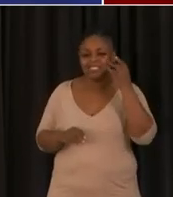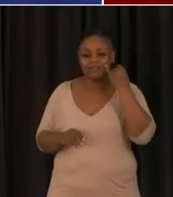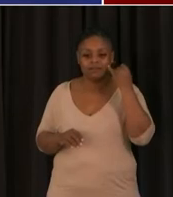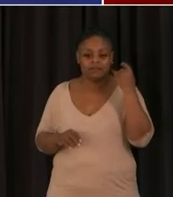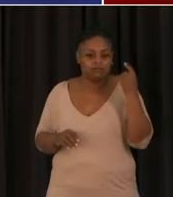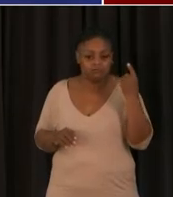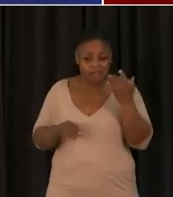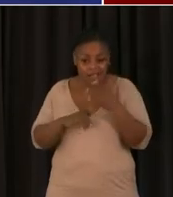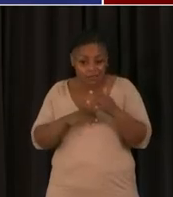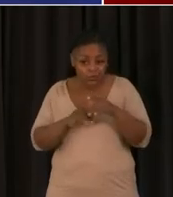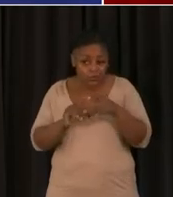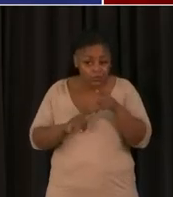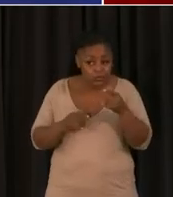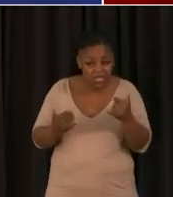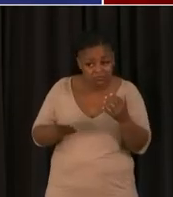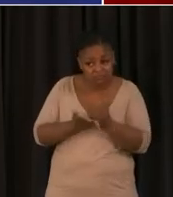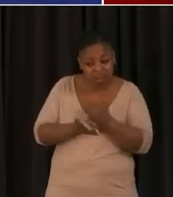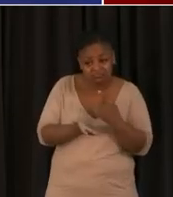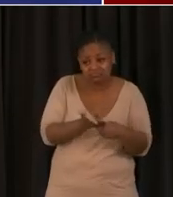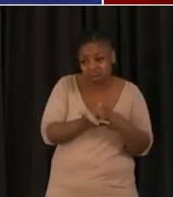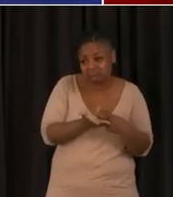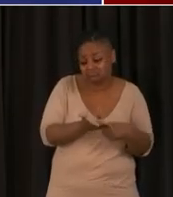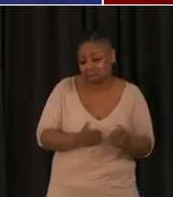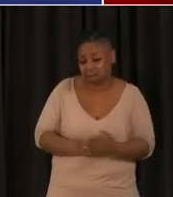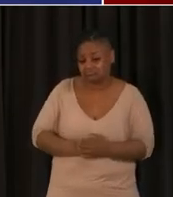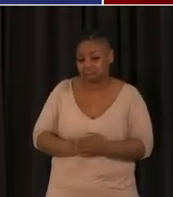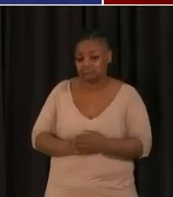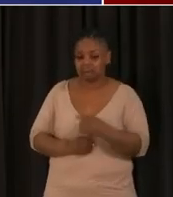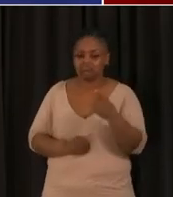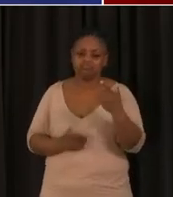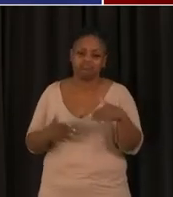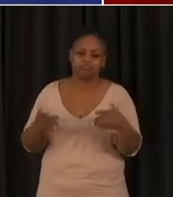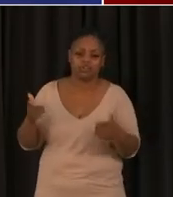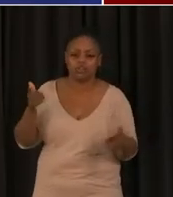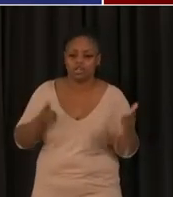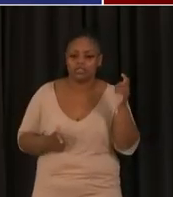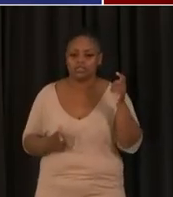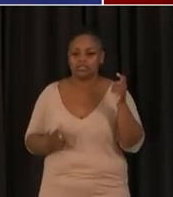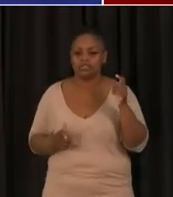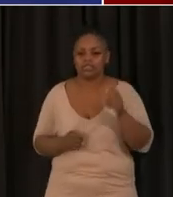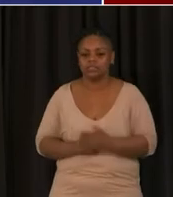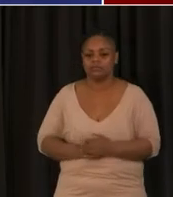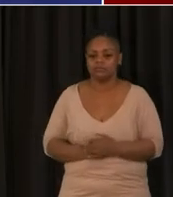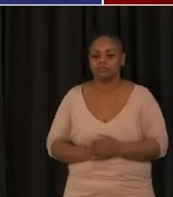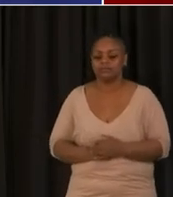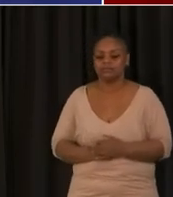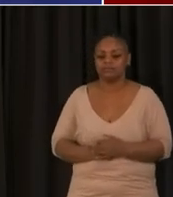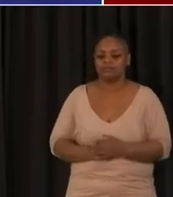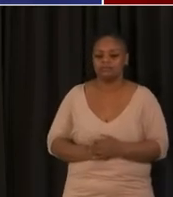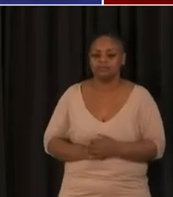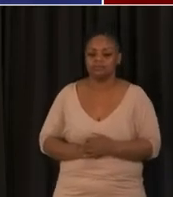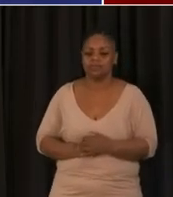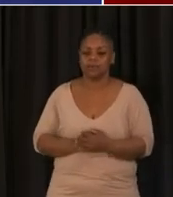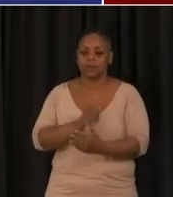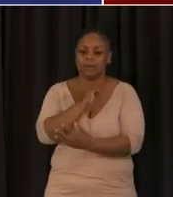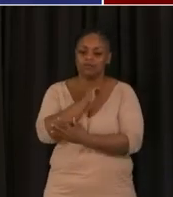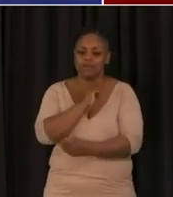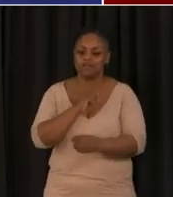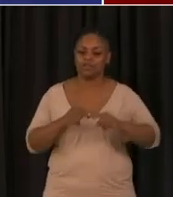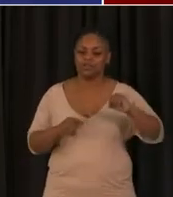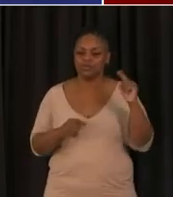know what documents were needed and if I was accepted. And there also was a limited number of slots. I believe it's only like 150 participants that